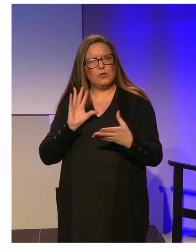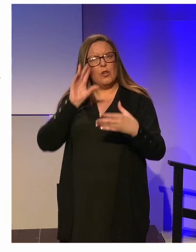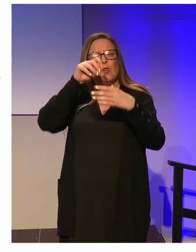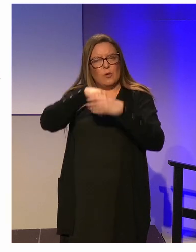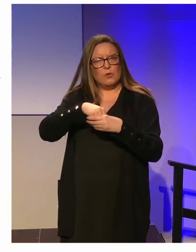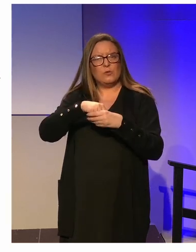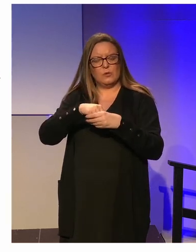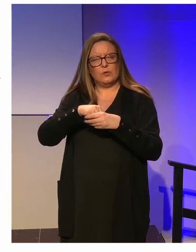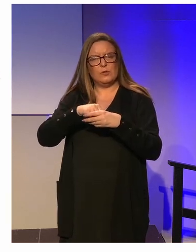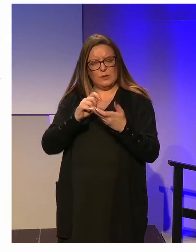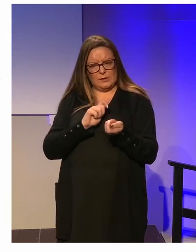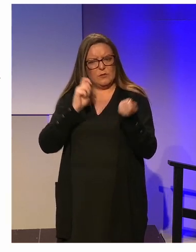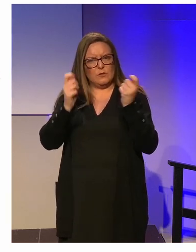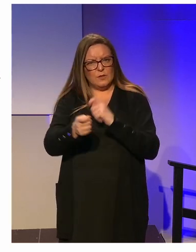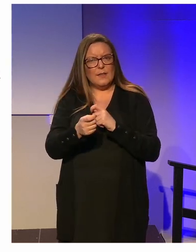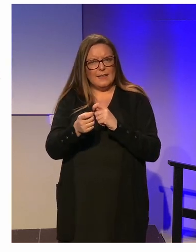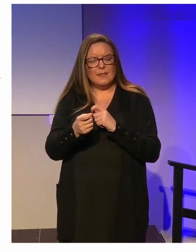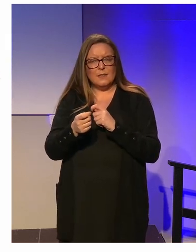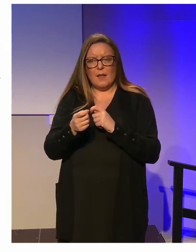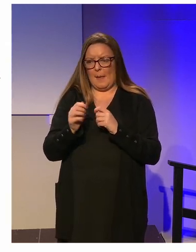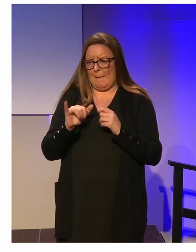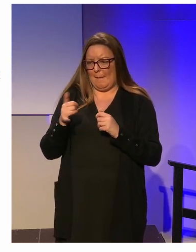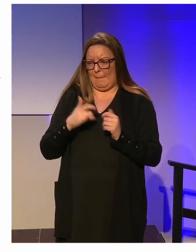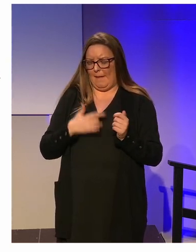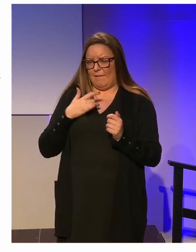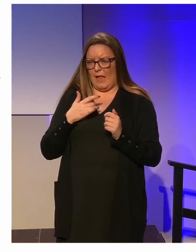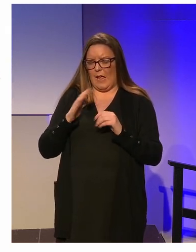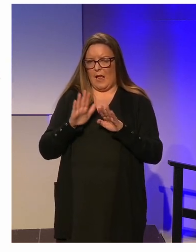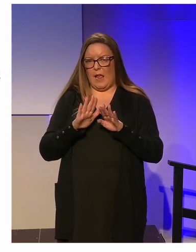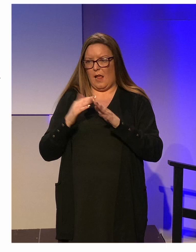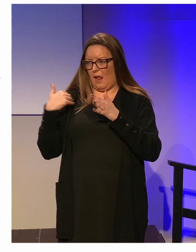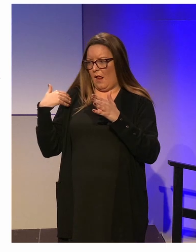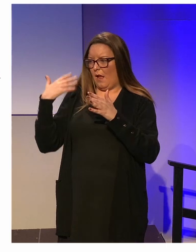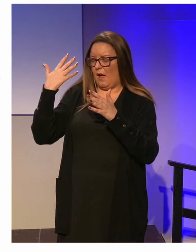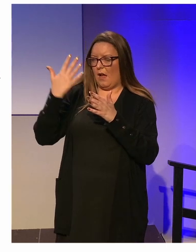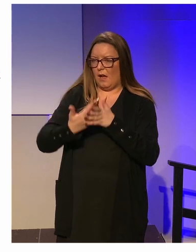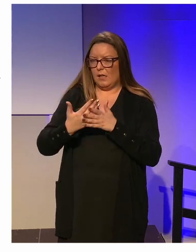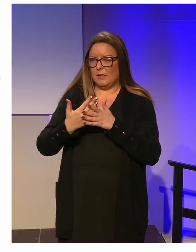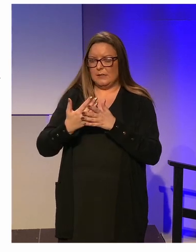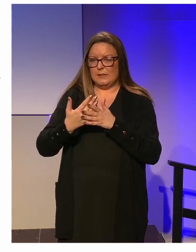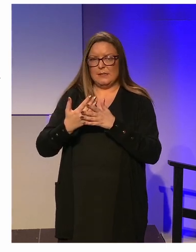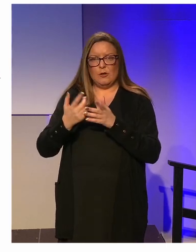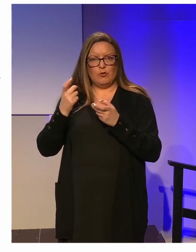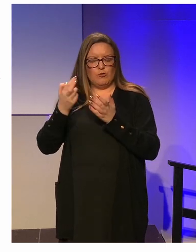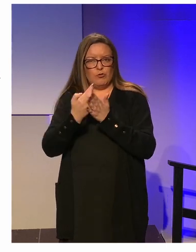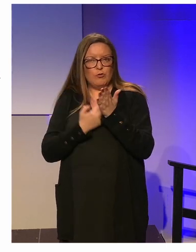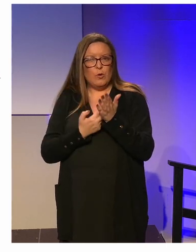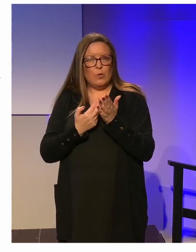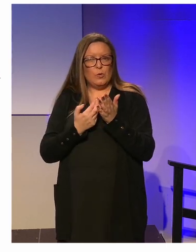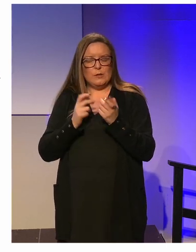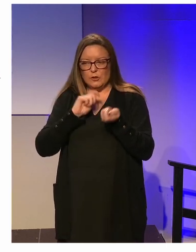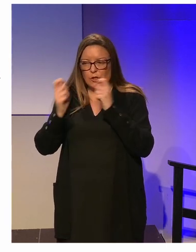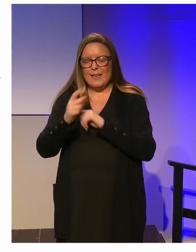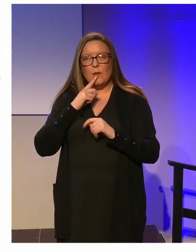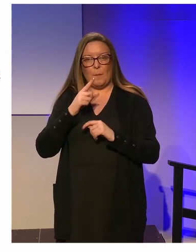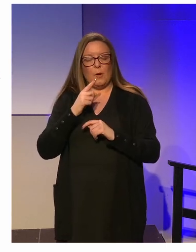might feel like a long space between the law changing and the rules changing, but when I look at the lived experience of the young people in our school